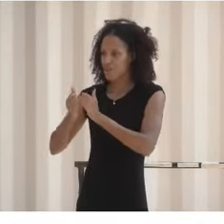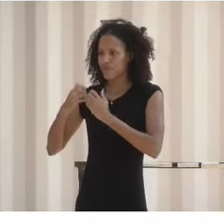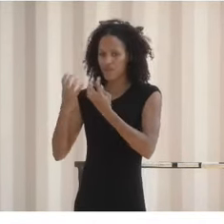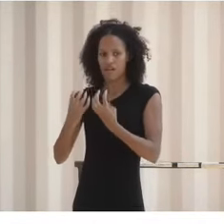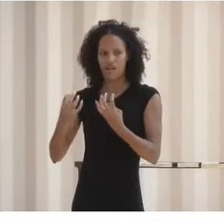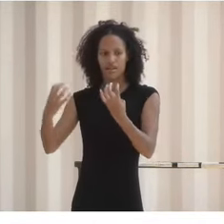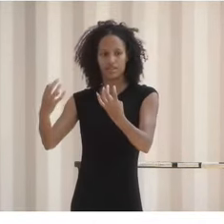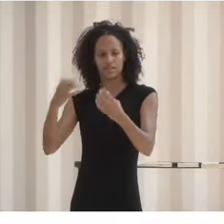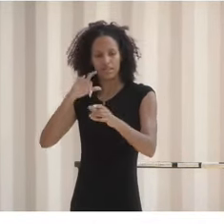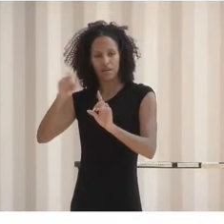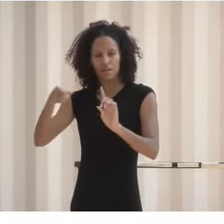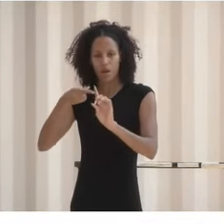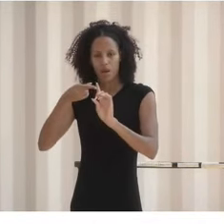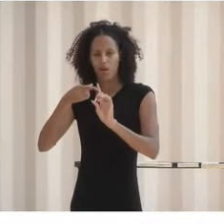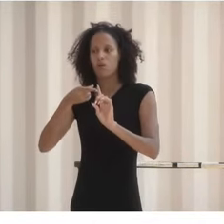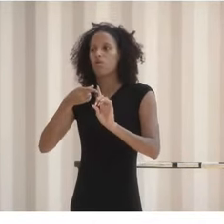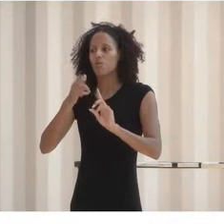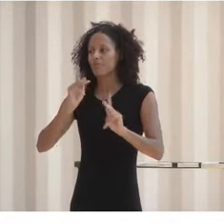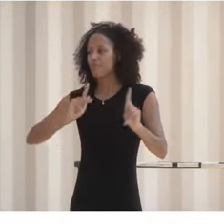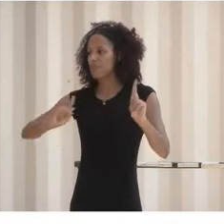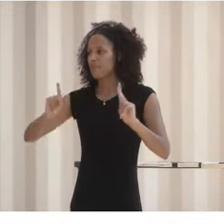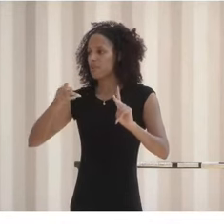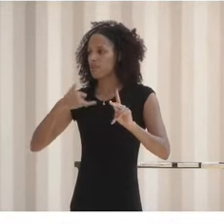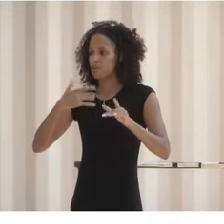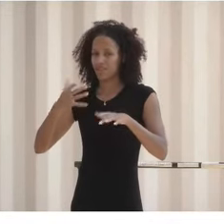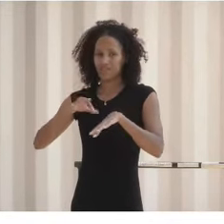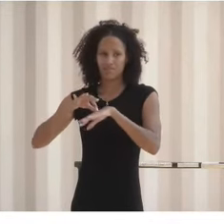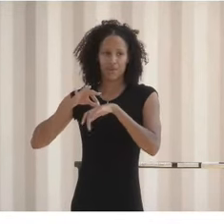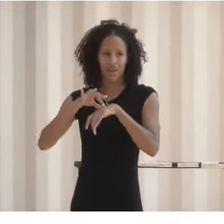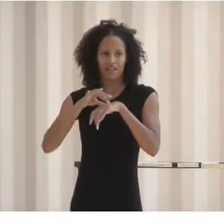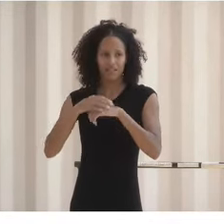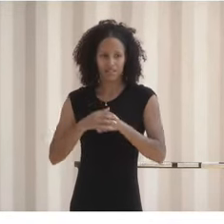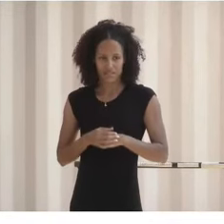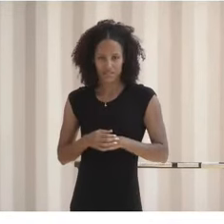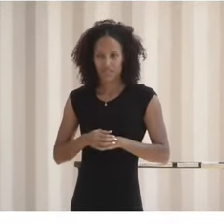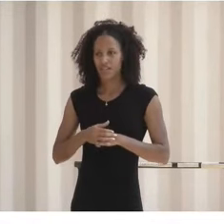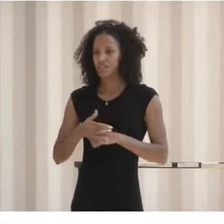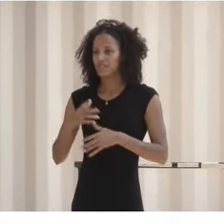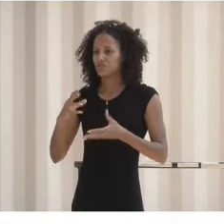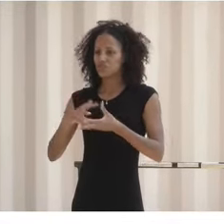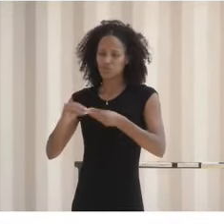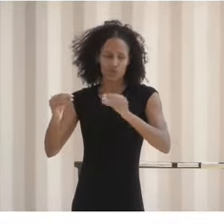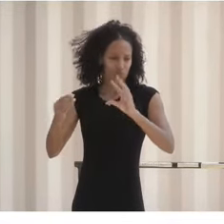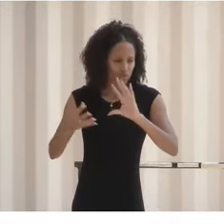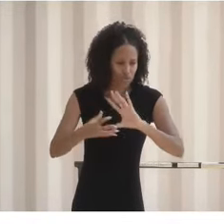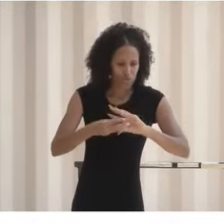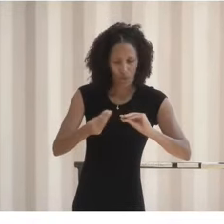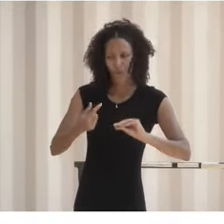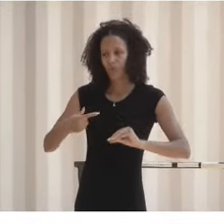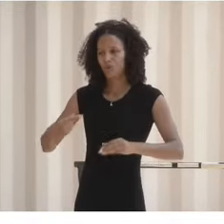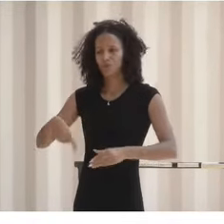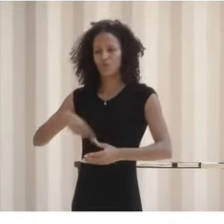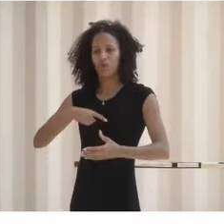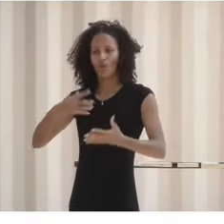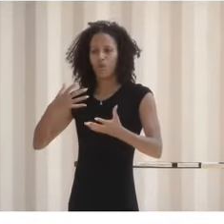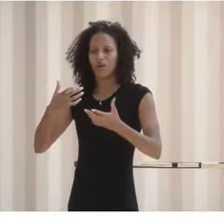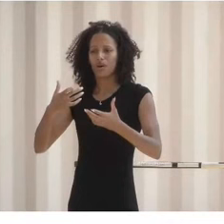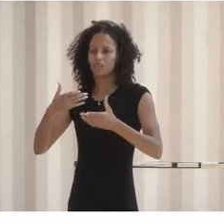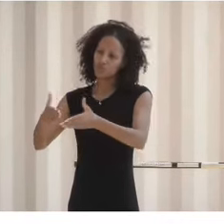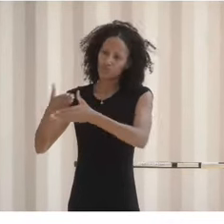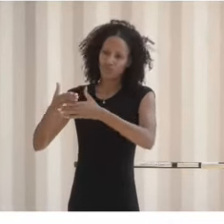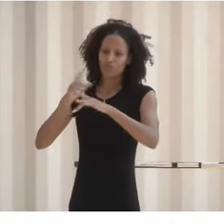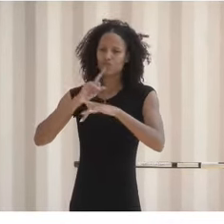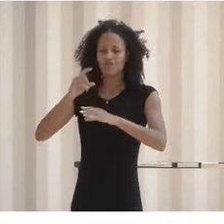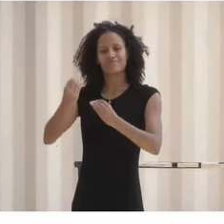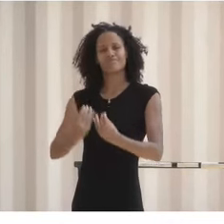audience about people and the planet and about the stories that we really want to share to inspire,